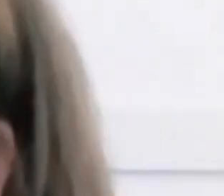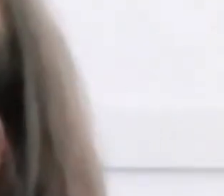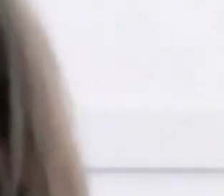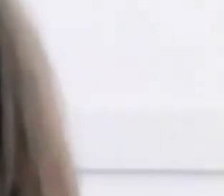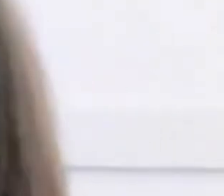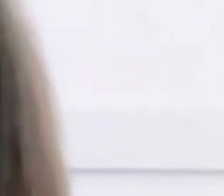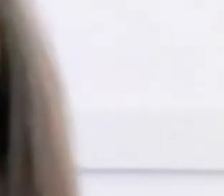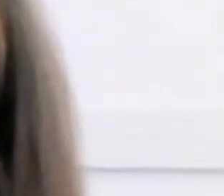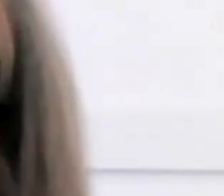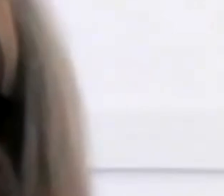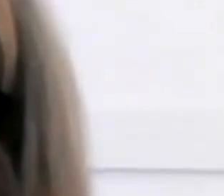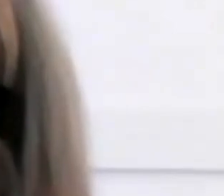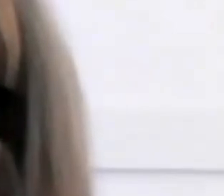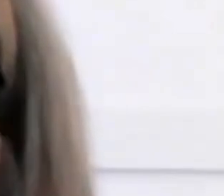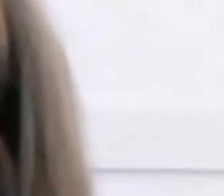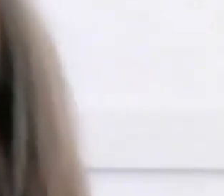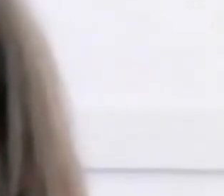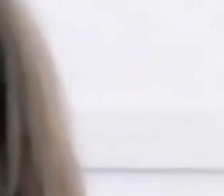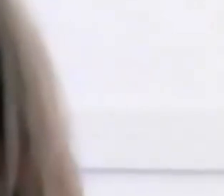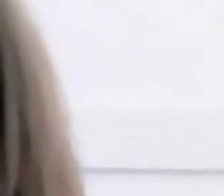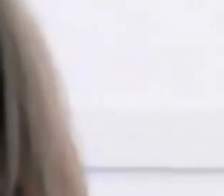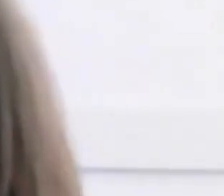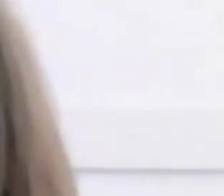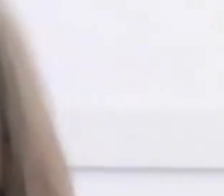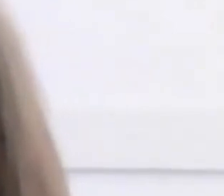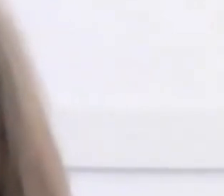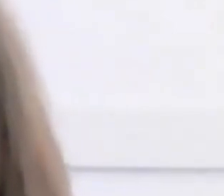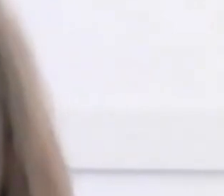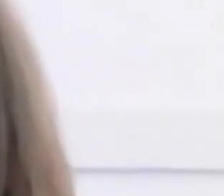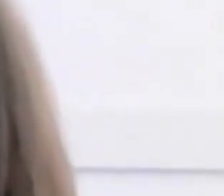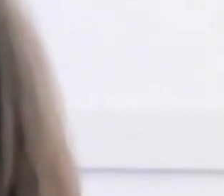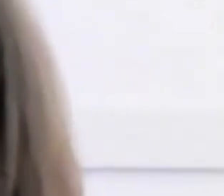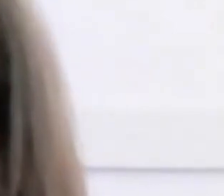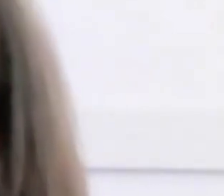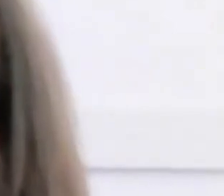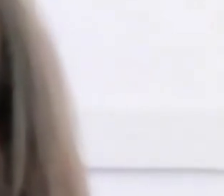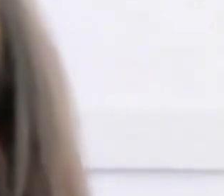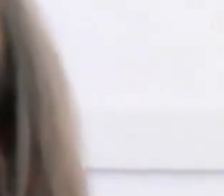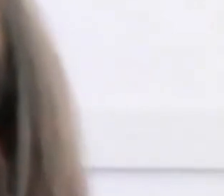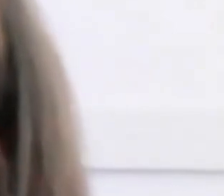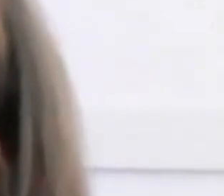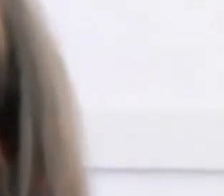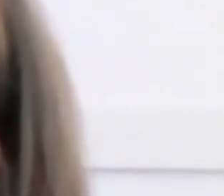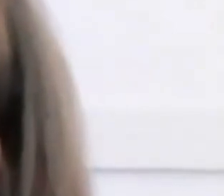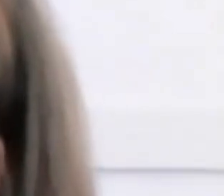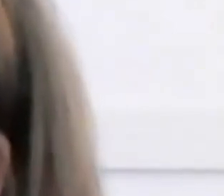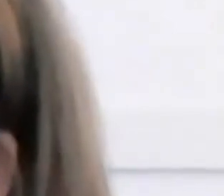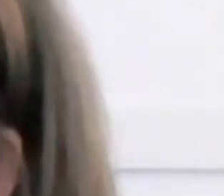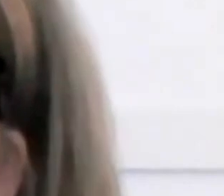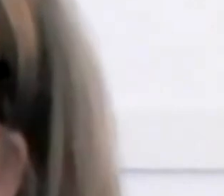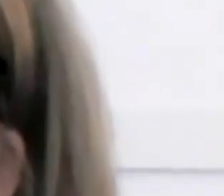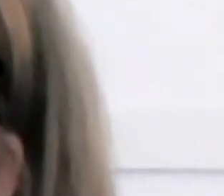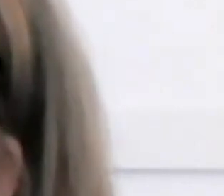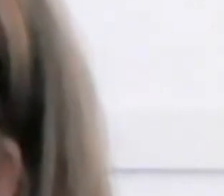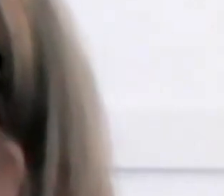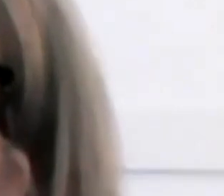can't self-care our way out of broken or oppressive systems. So some of the